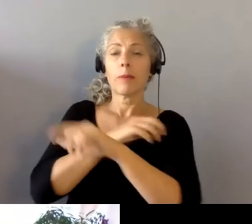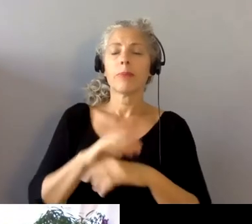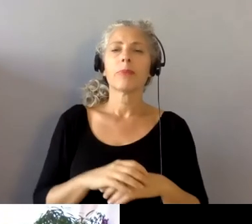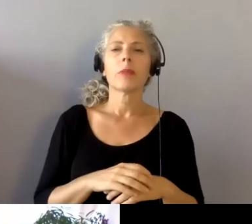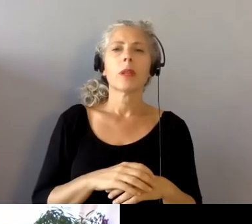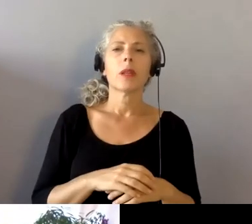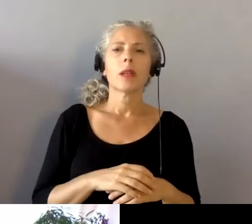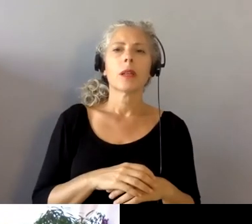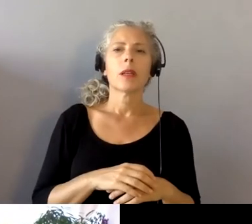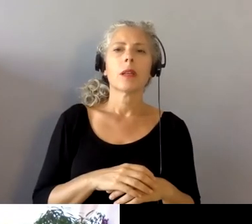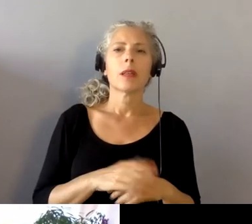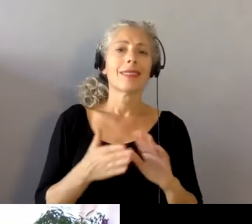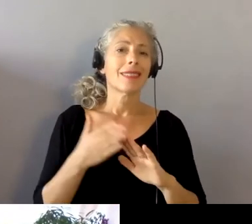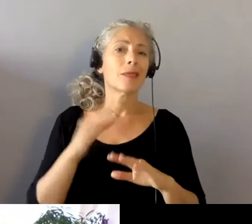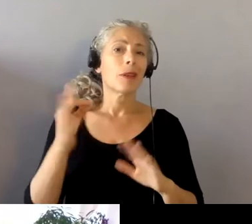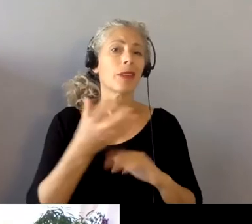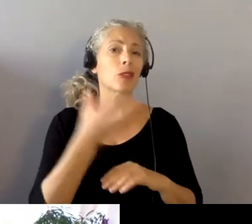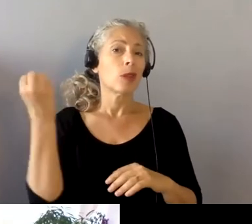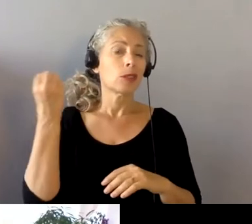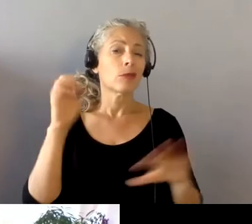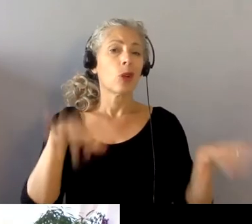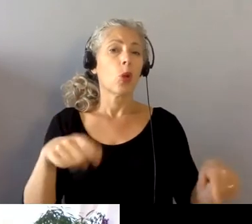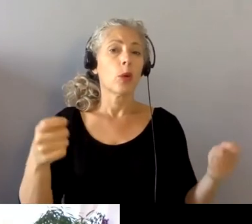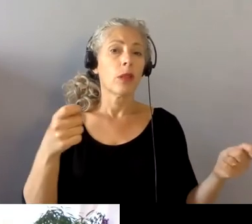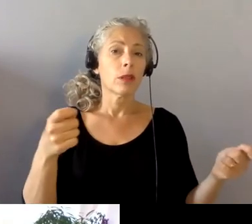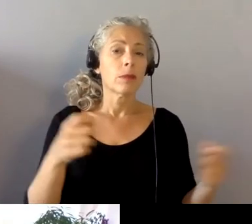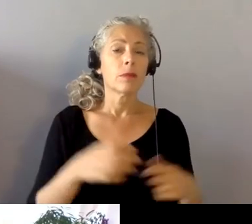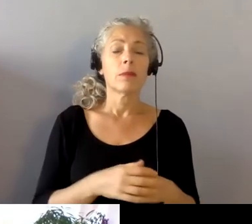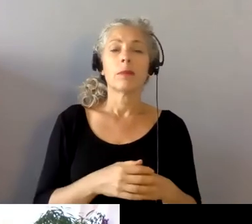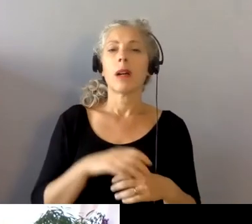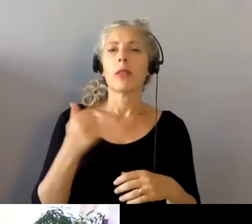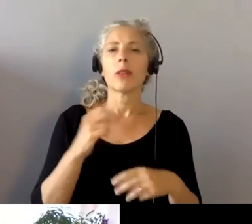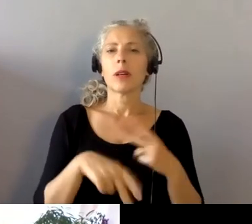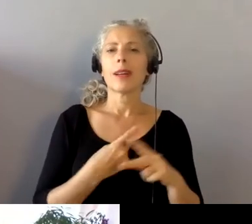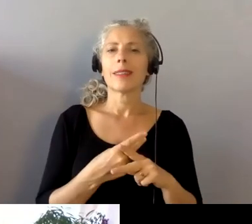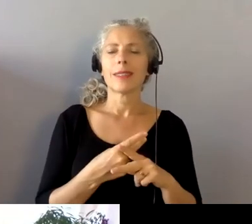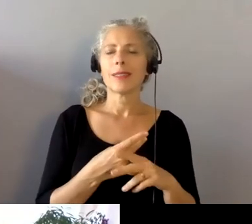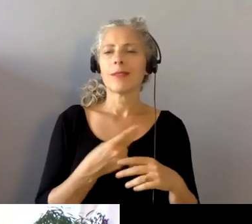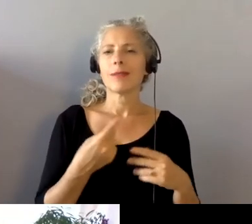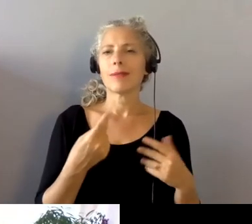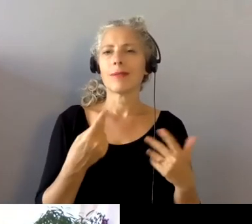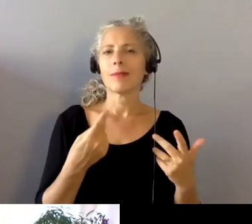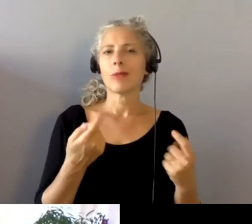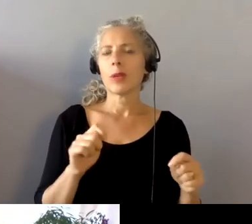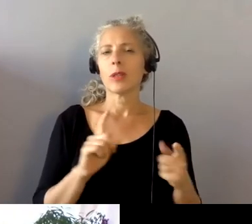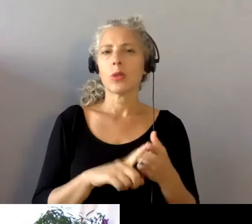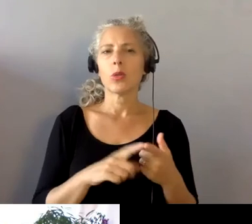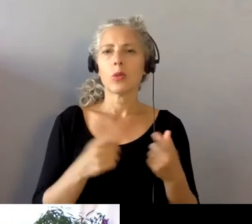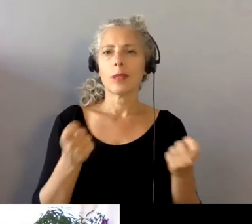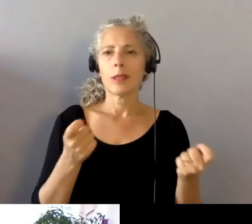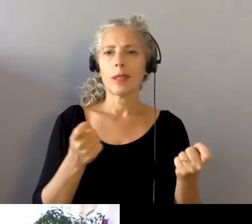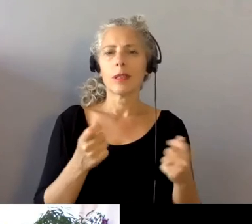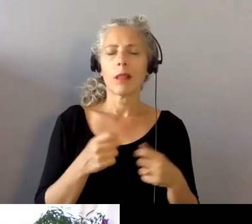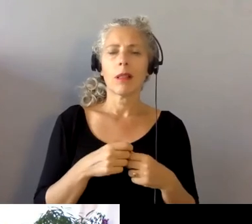It has operated for systems of extraction, colonialism, and other forms of kind of trying to deal with